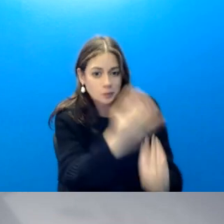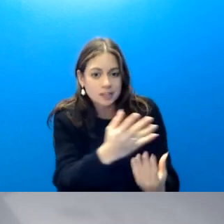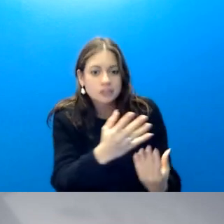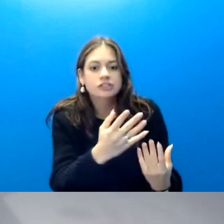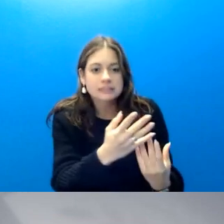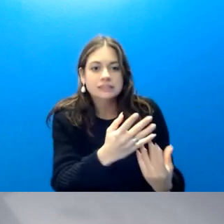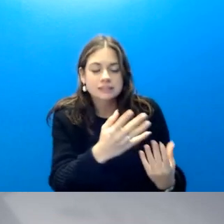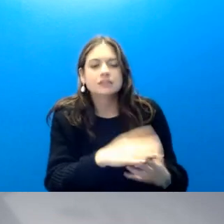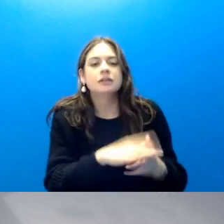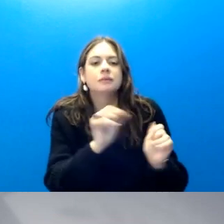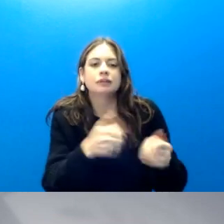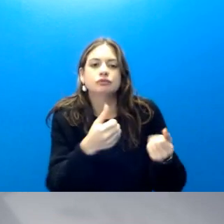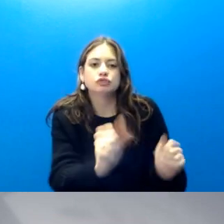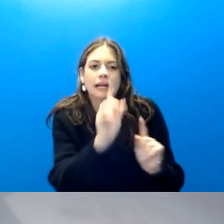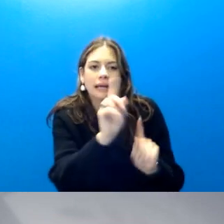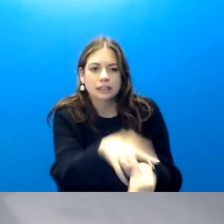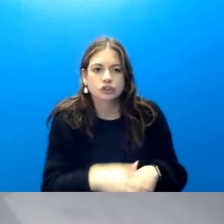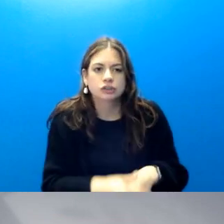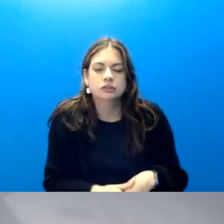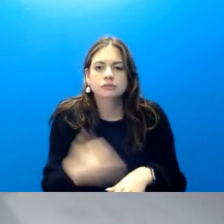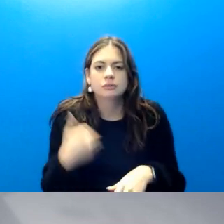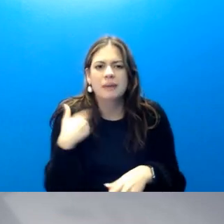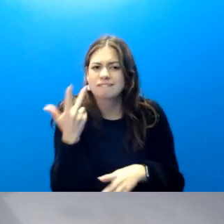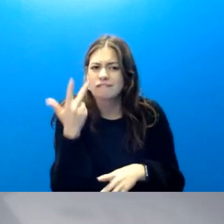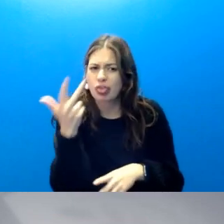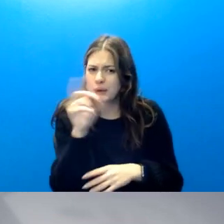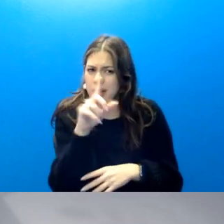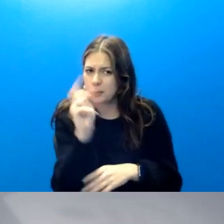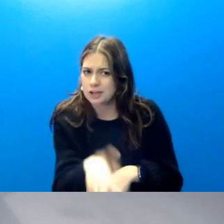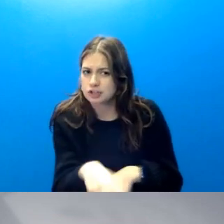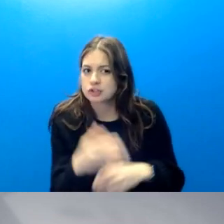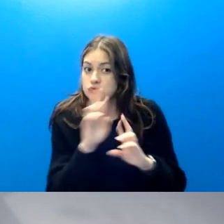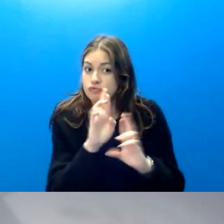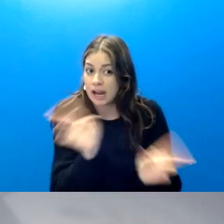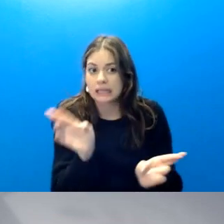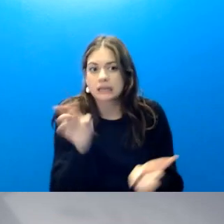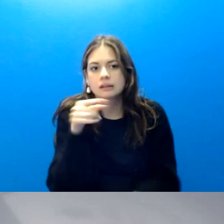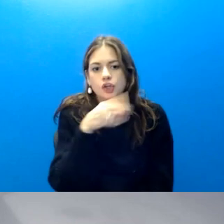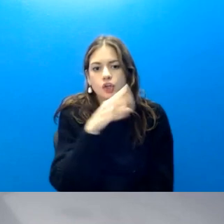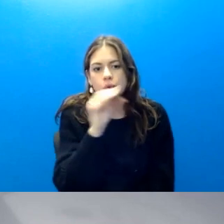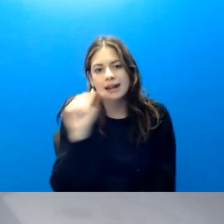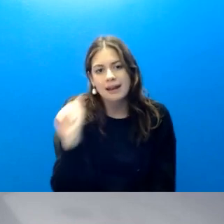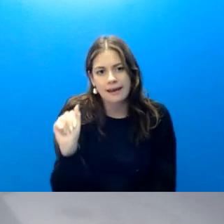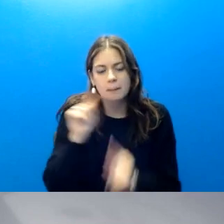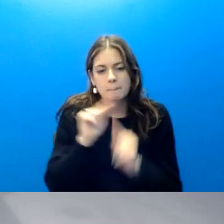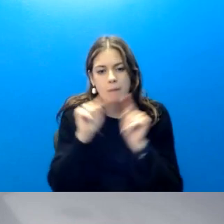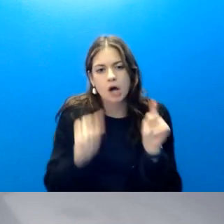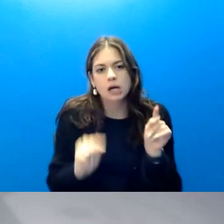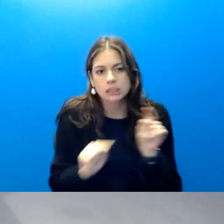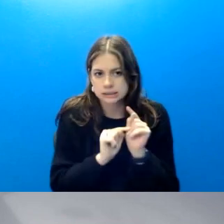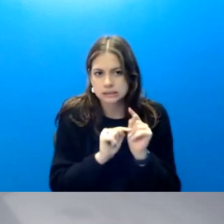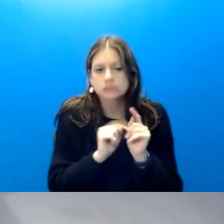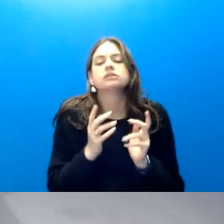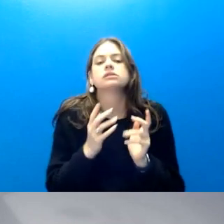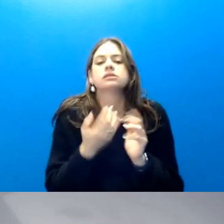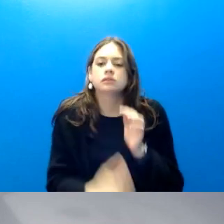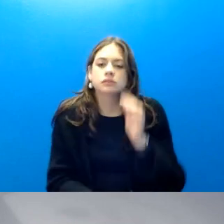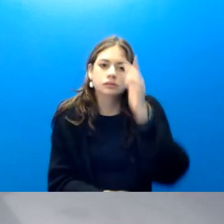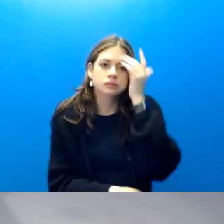well. And we have about three questions, Gabrielle, in the Q&A that are